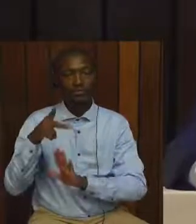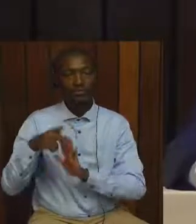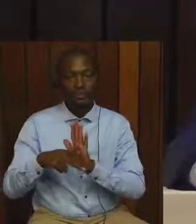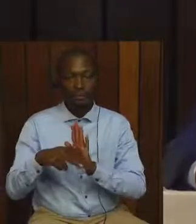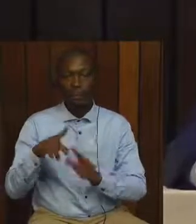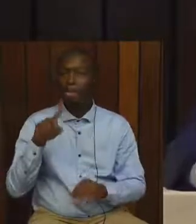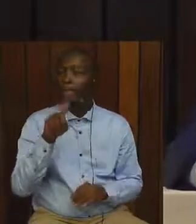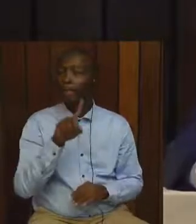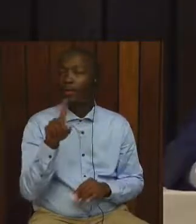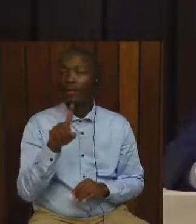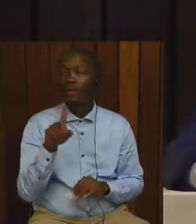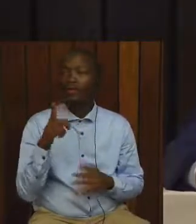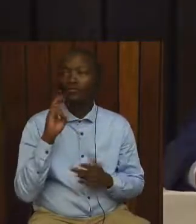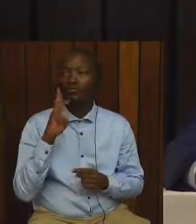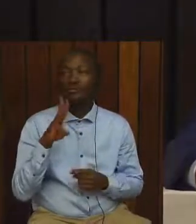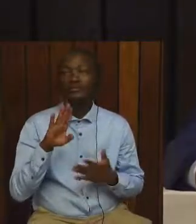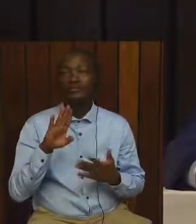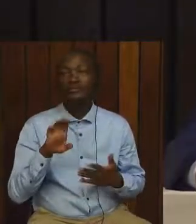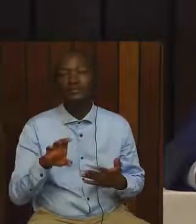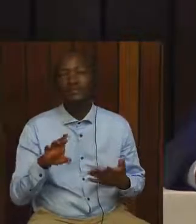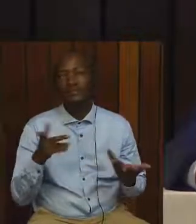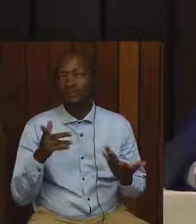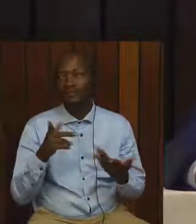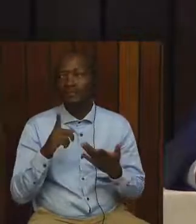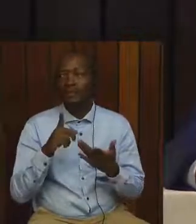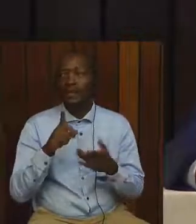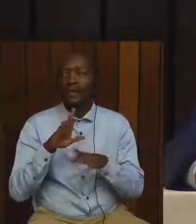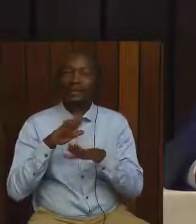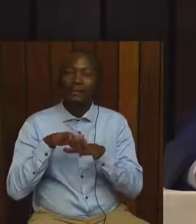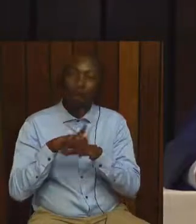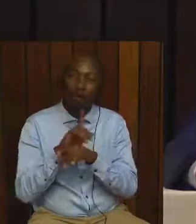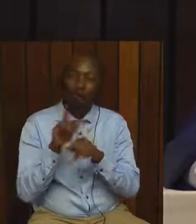and what will be the most